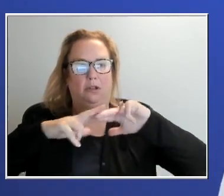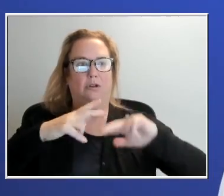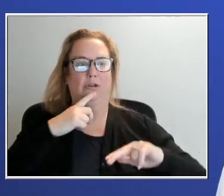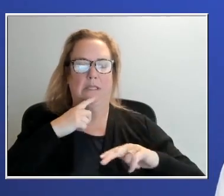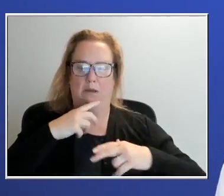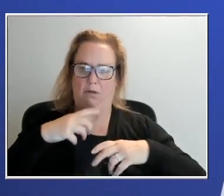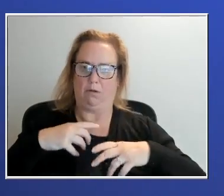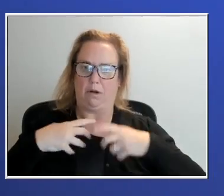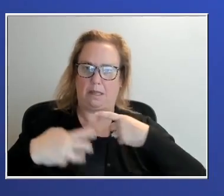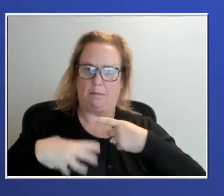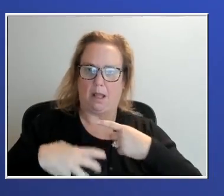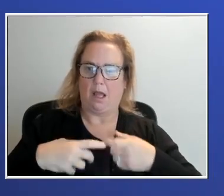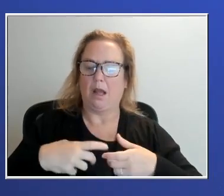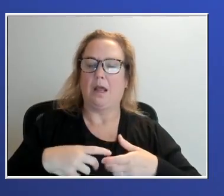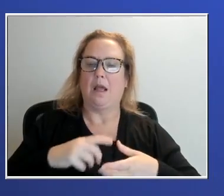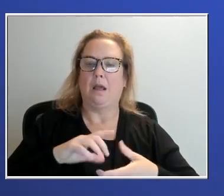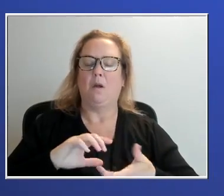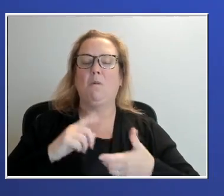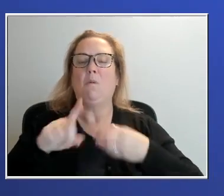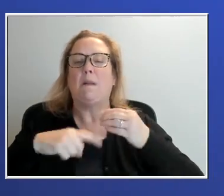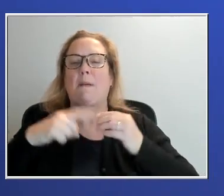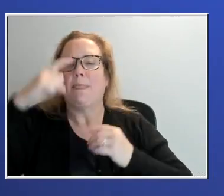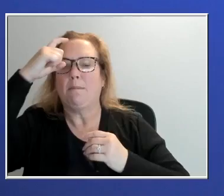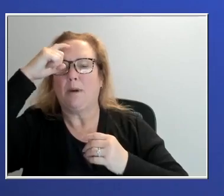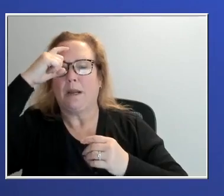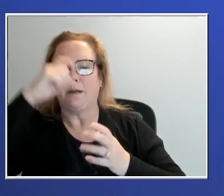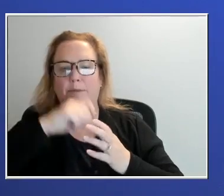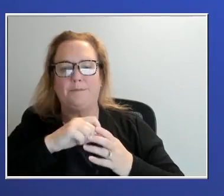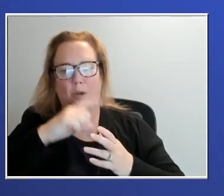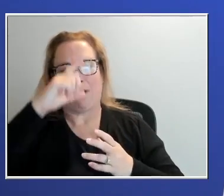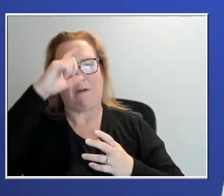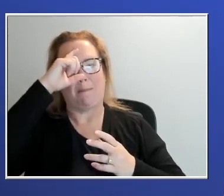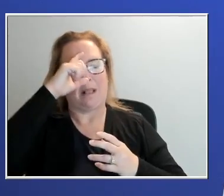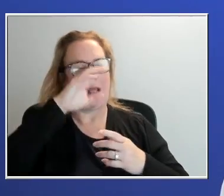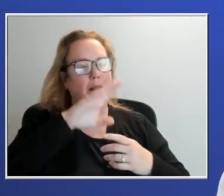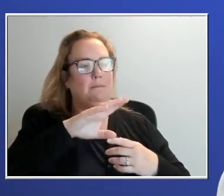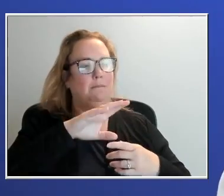about the brain? So we have something called a blood-brain barrier, which is made up of